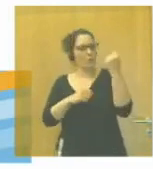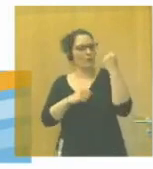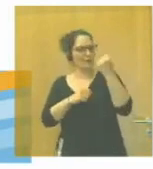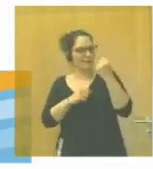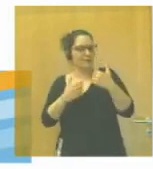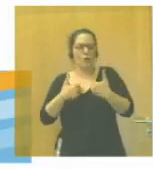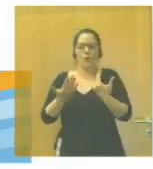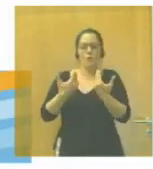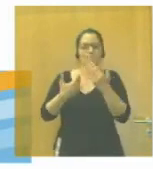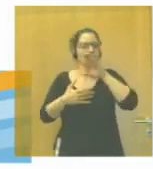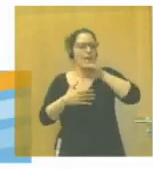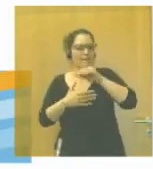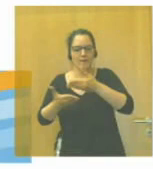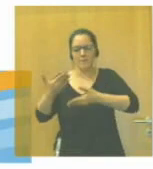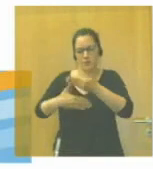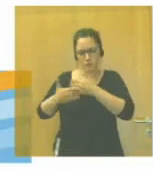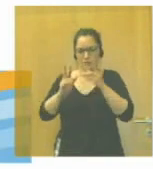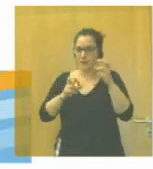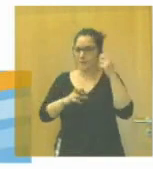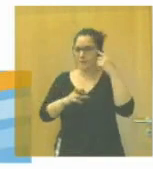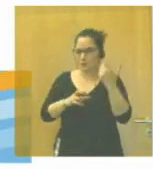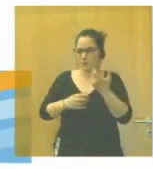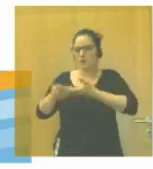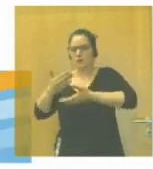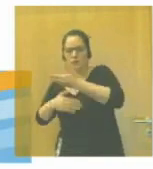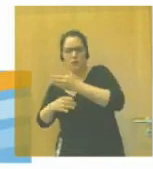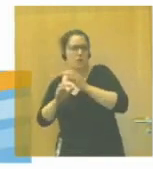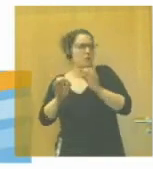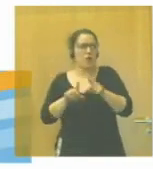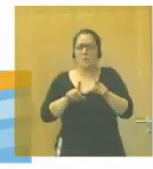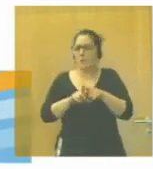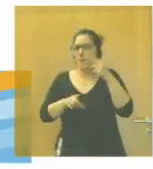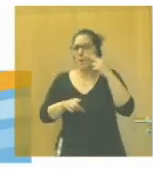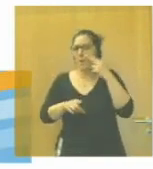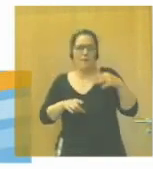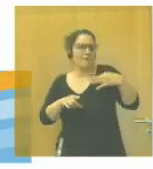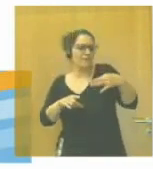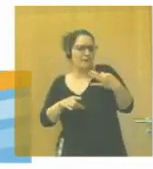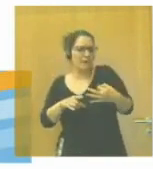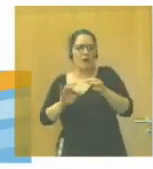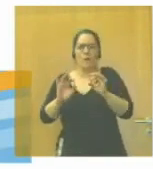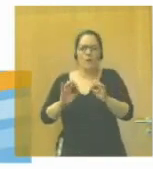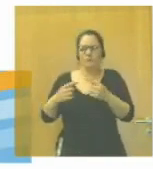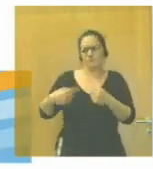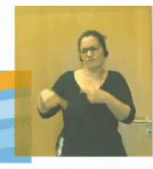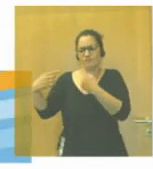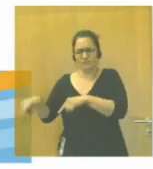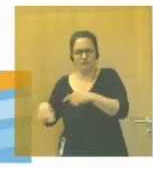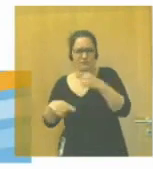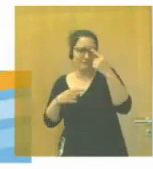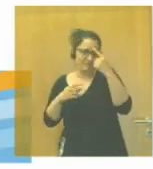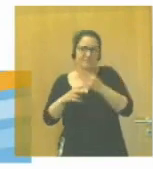talk about our challenges and our differences, but particularly how we talk about those we serve